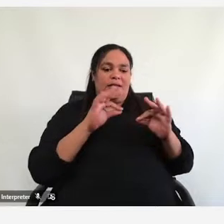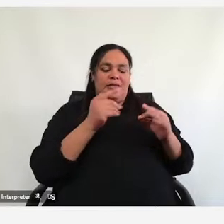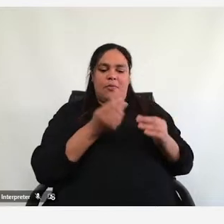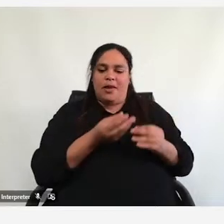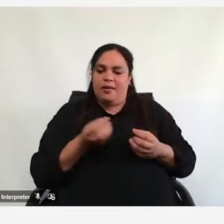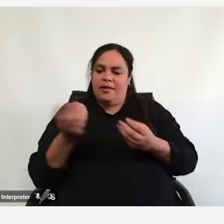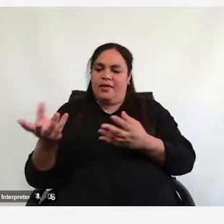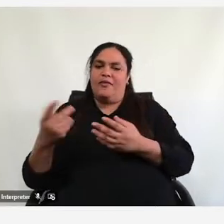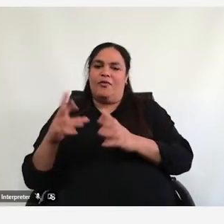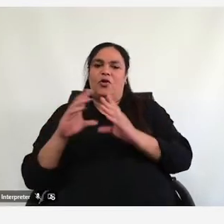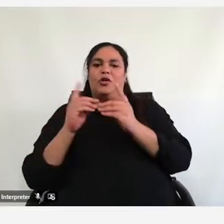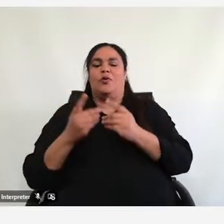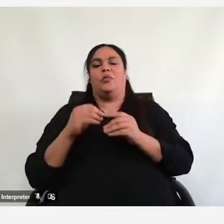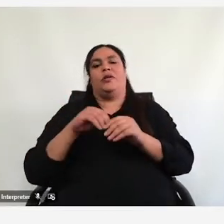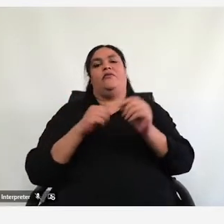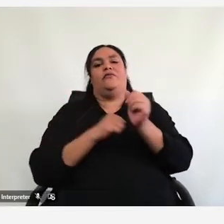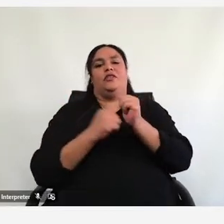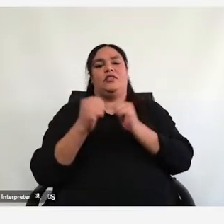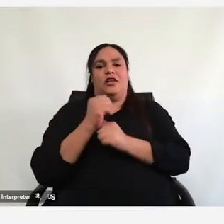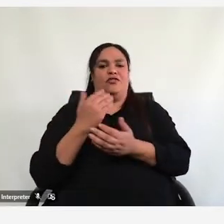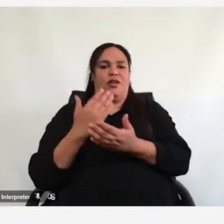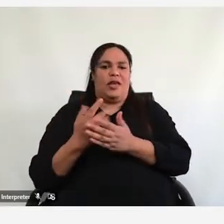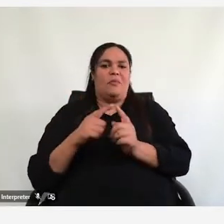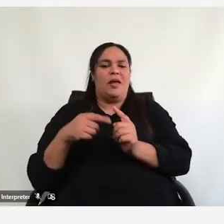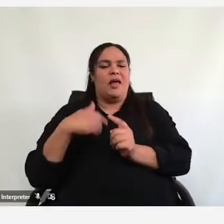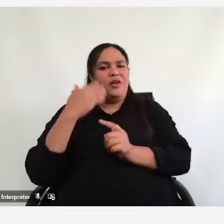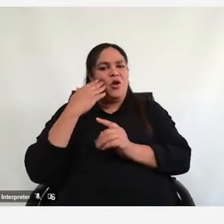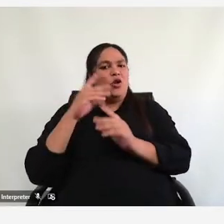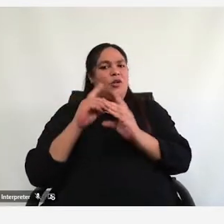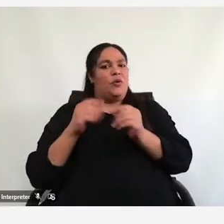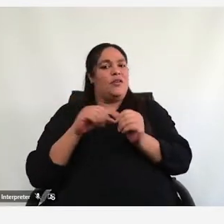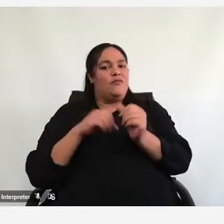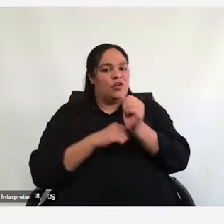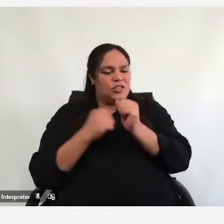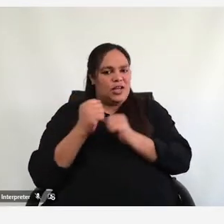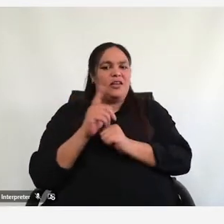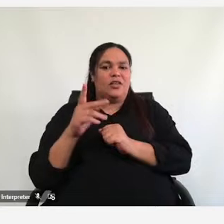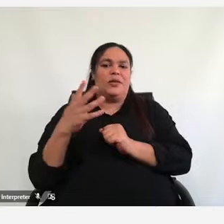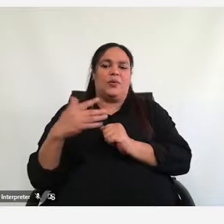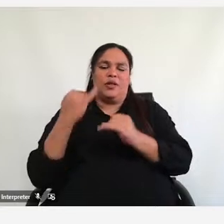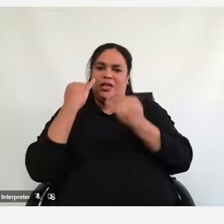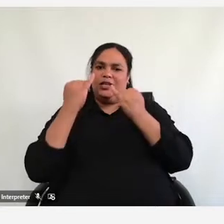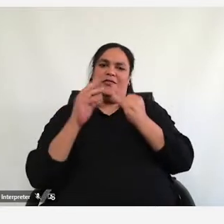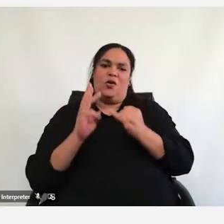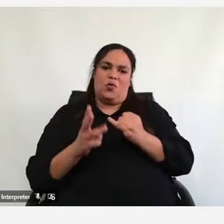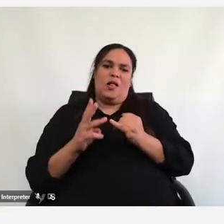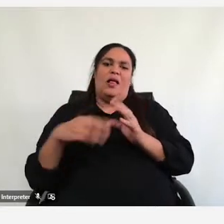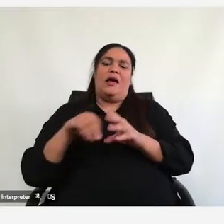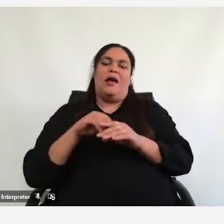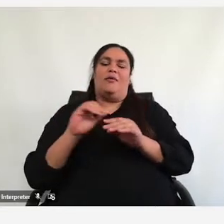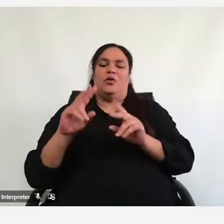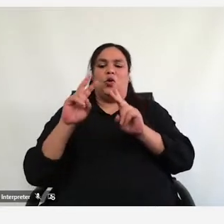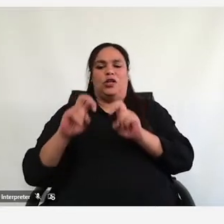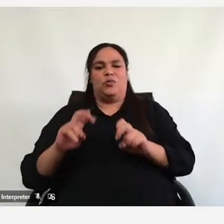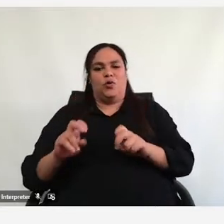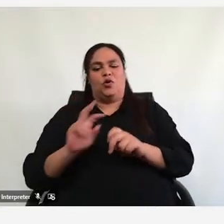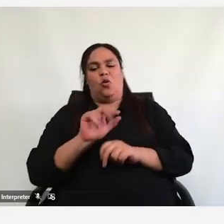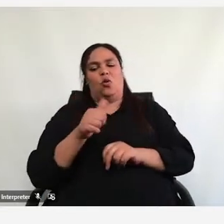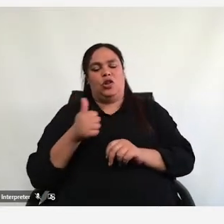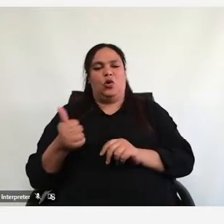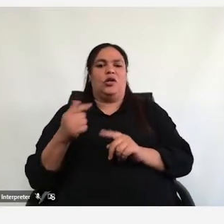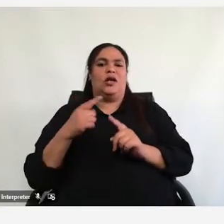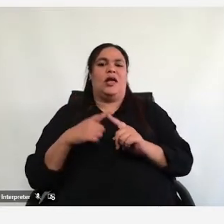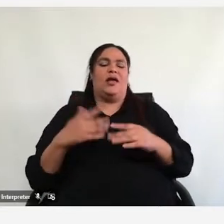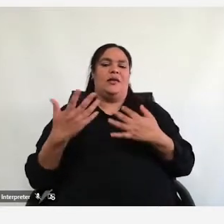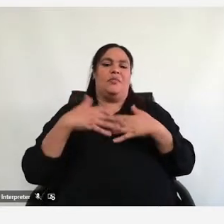to the Department of Infrastructure. But I know the Department of Infrastructure is also going to be very innovative in terms of exploring alternative and